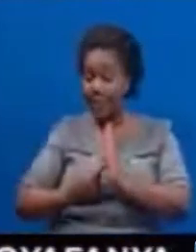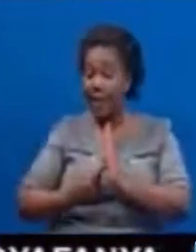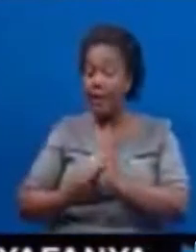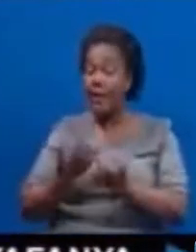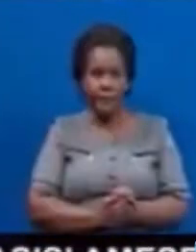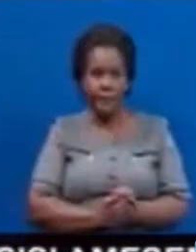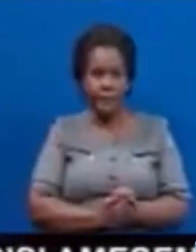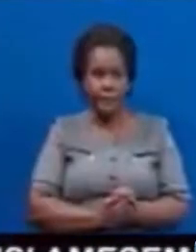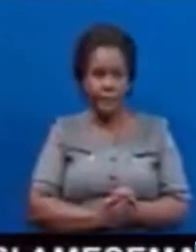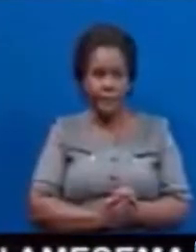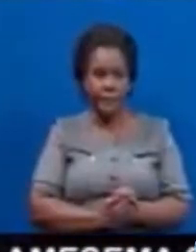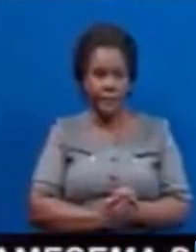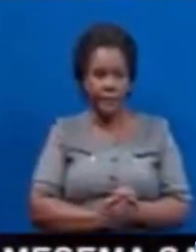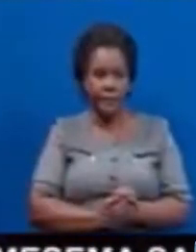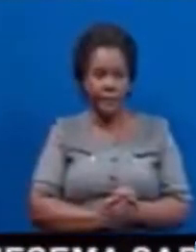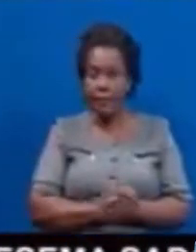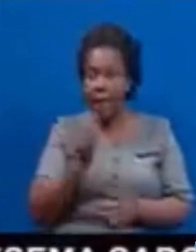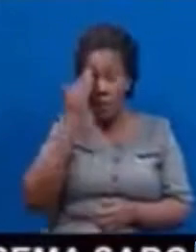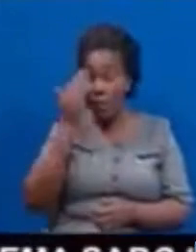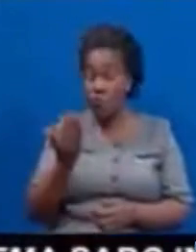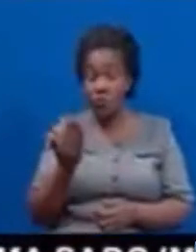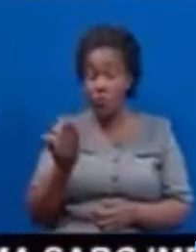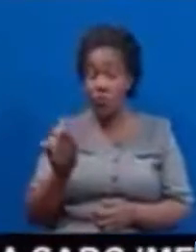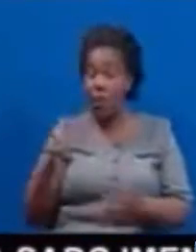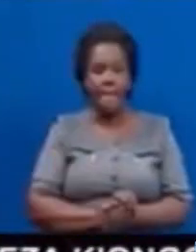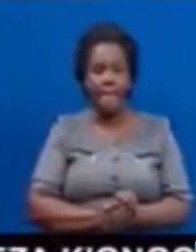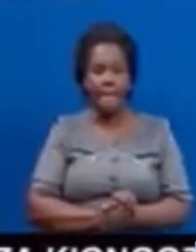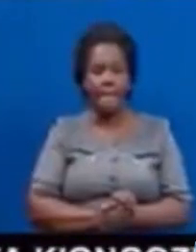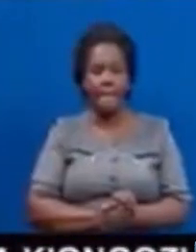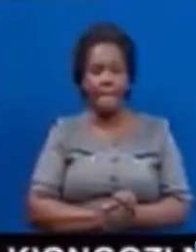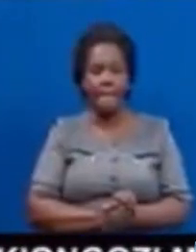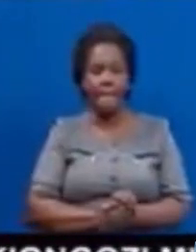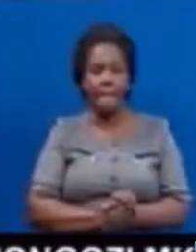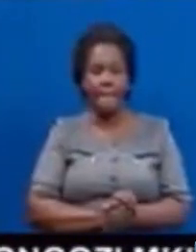found it, they did not see Magufuli coming.